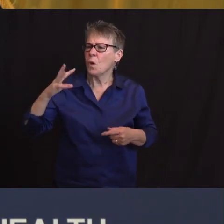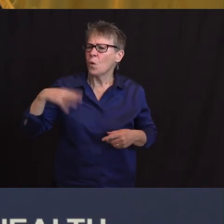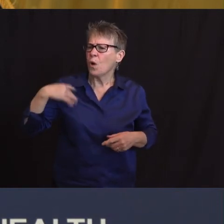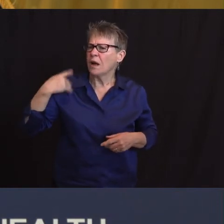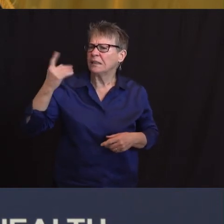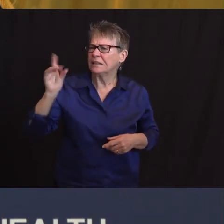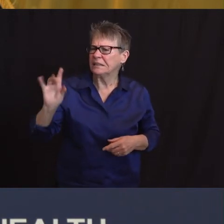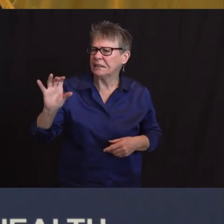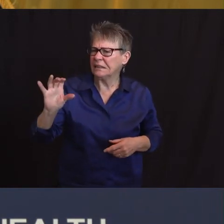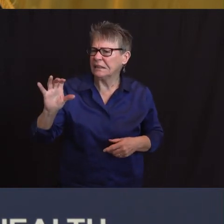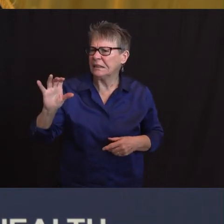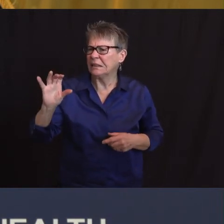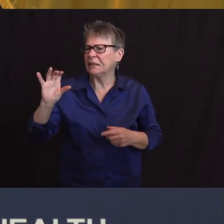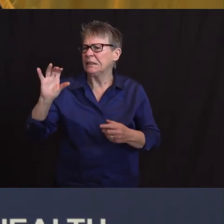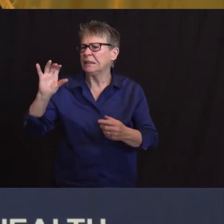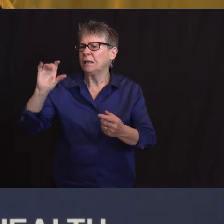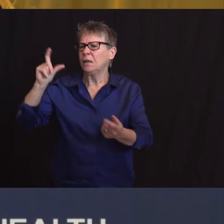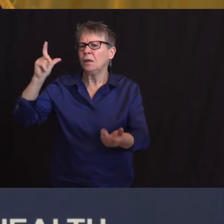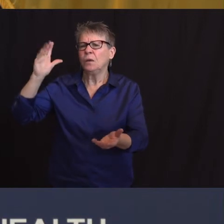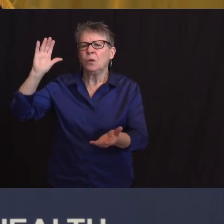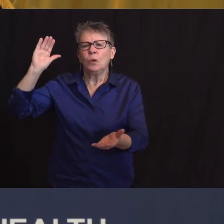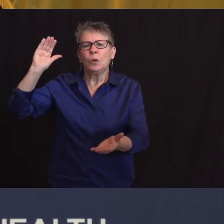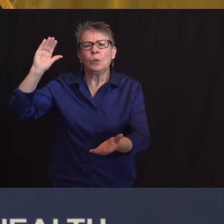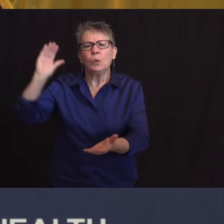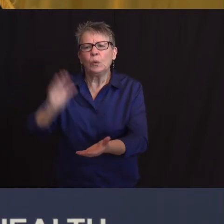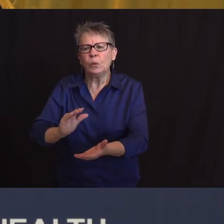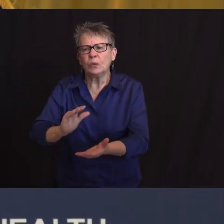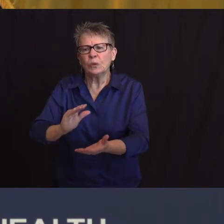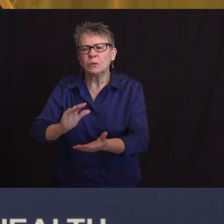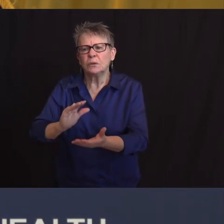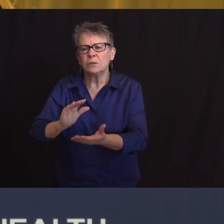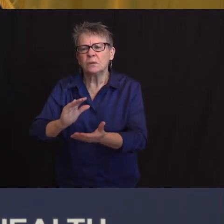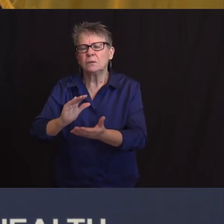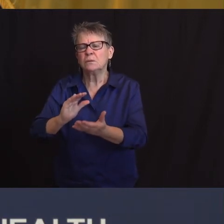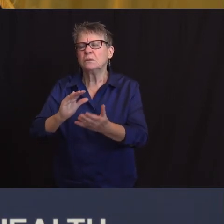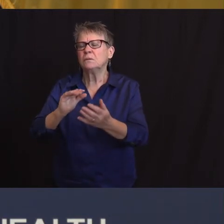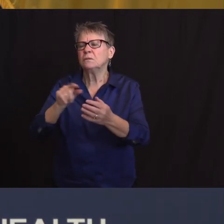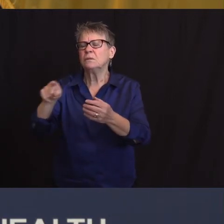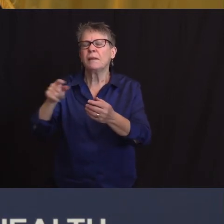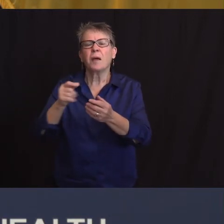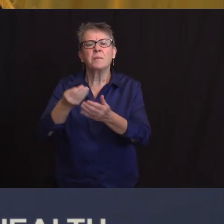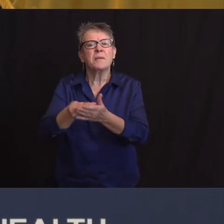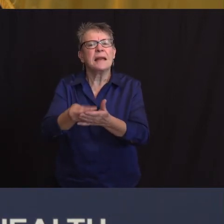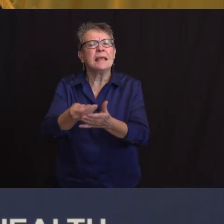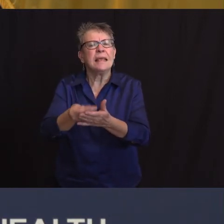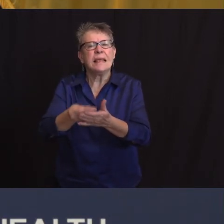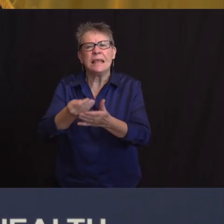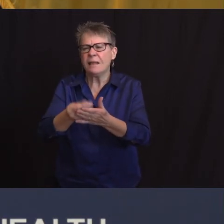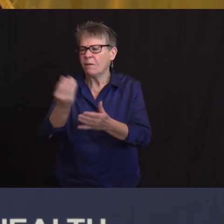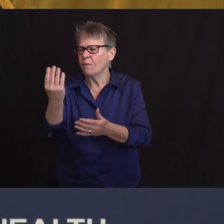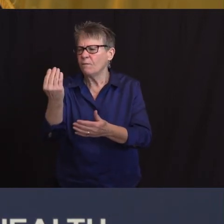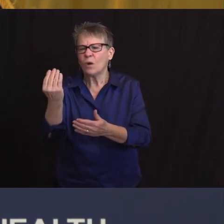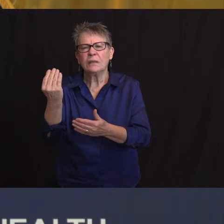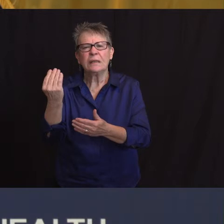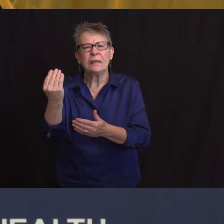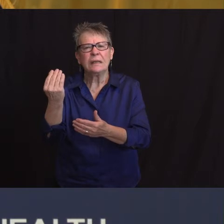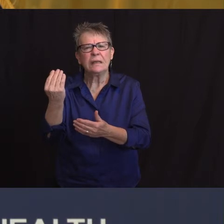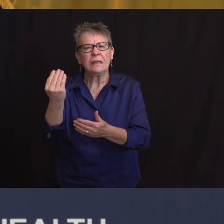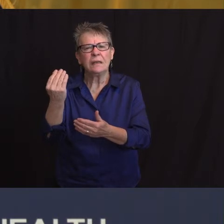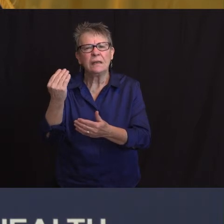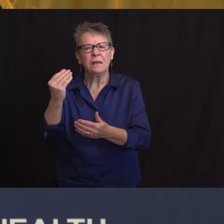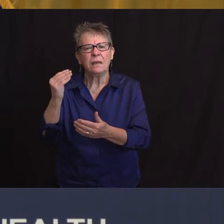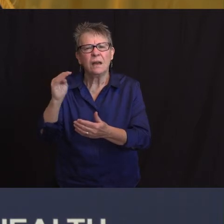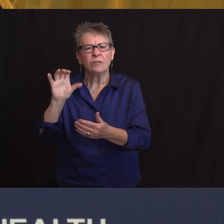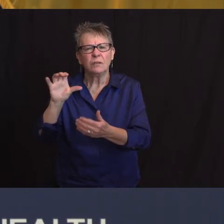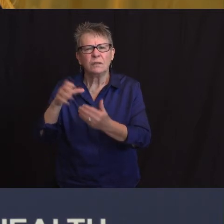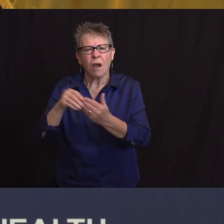it to people earning less than $50,000. What do you think about that, especially as a governor of a state of a higher cost of living?